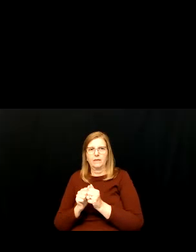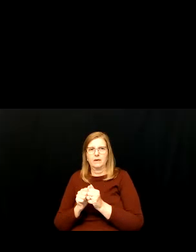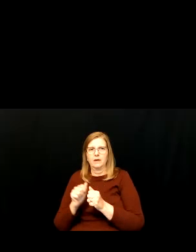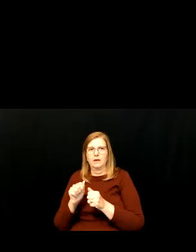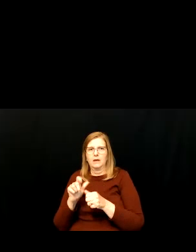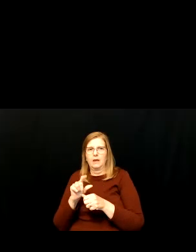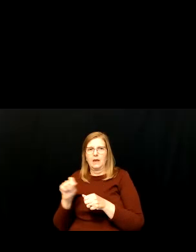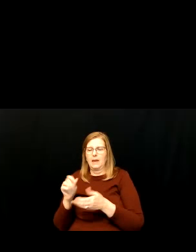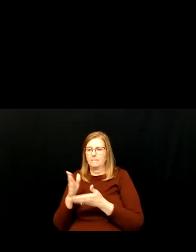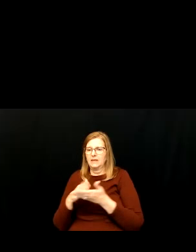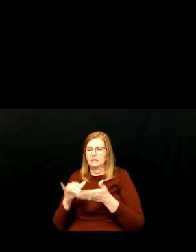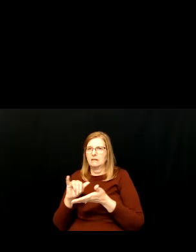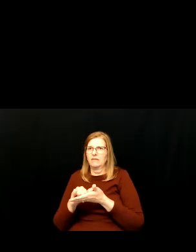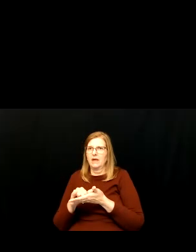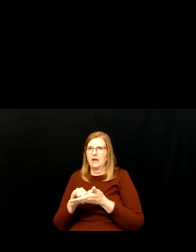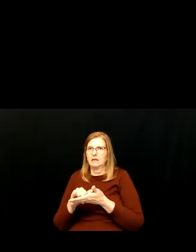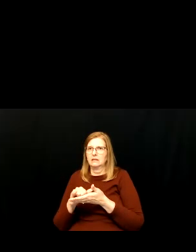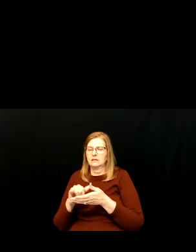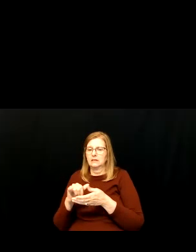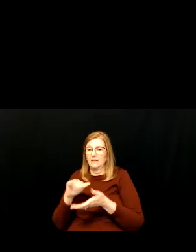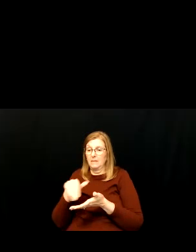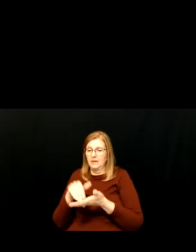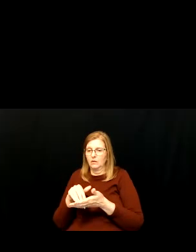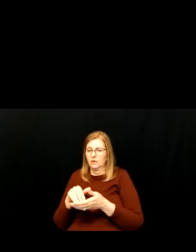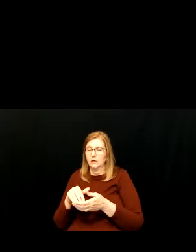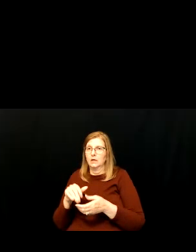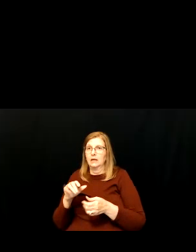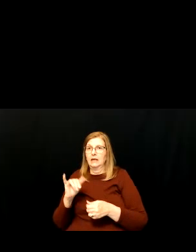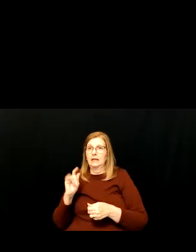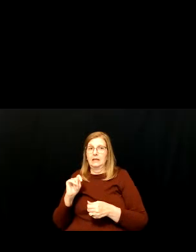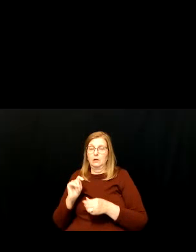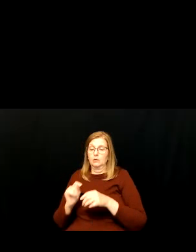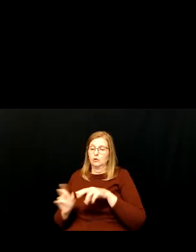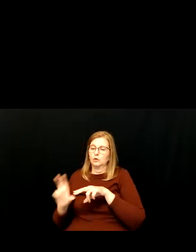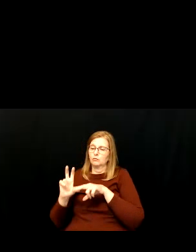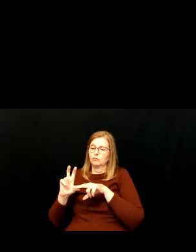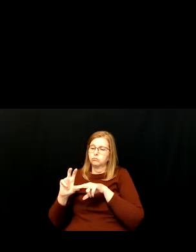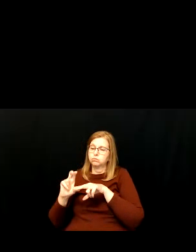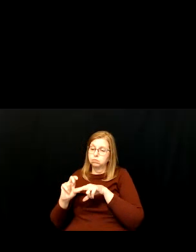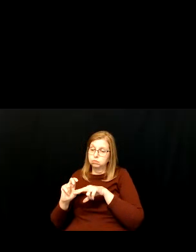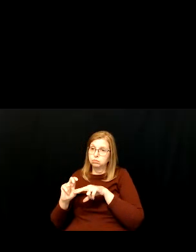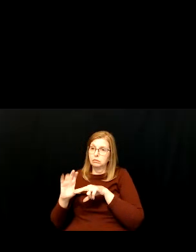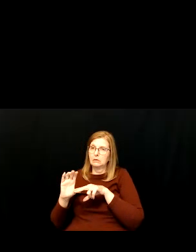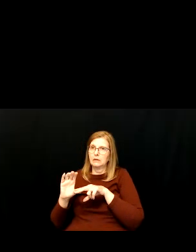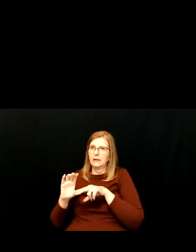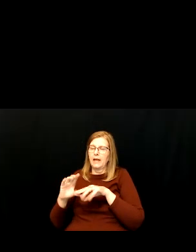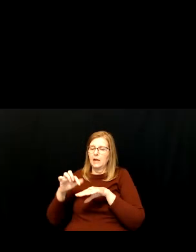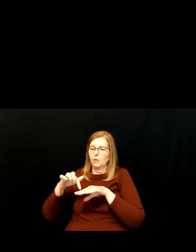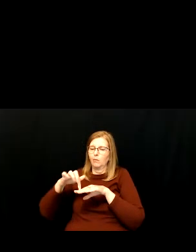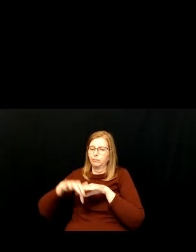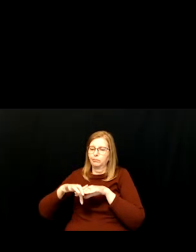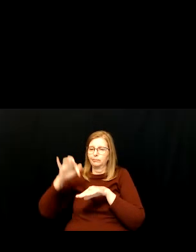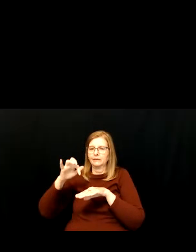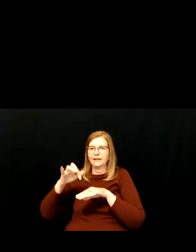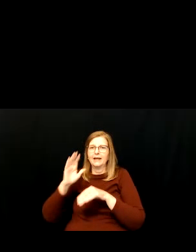rectangular piece that's jutting into the middle of the U, and it goes around the buckle, and you simply press on the top of